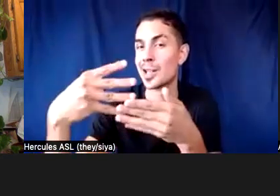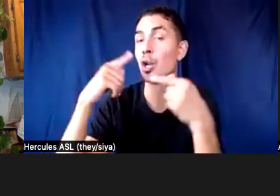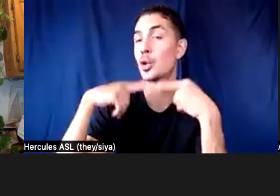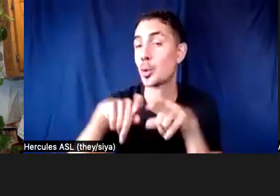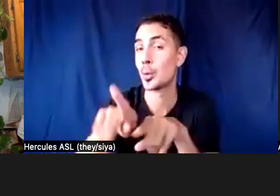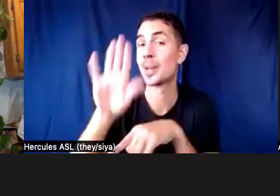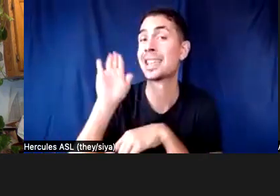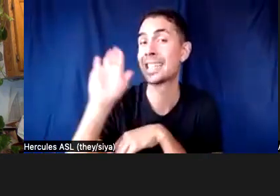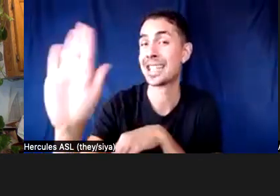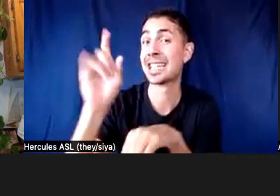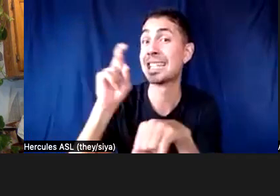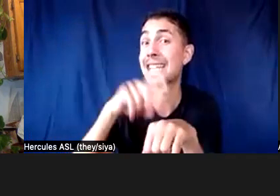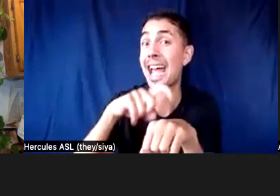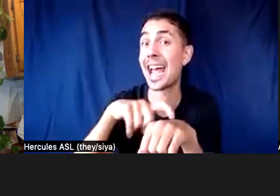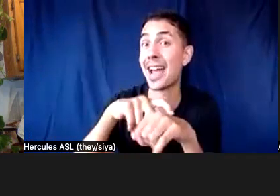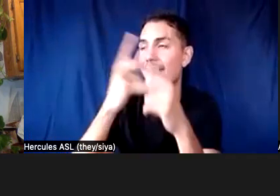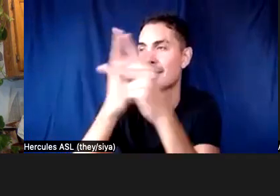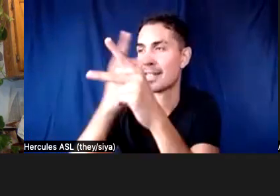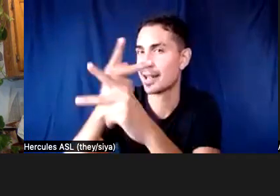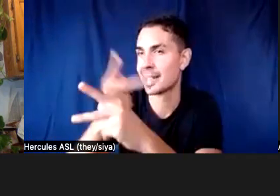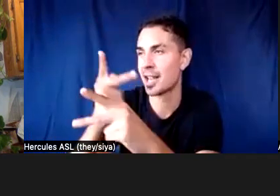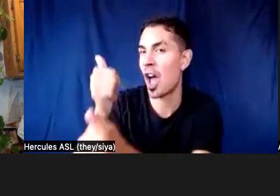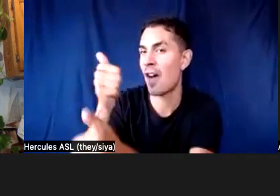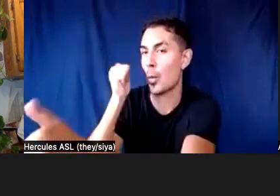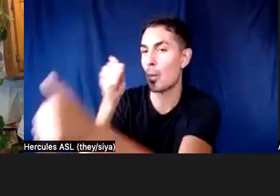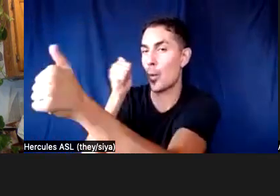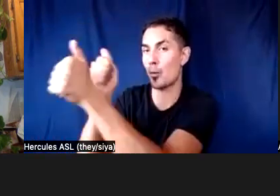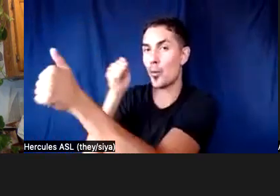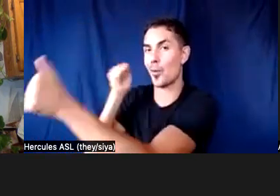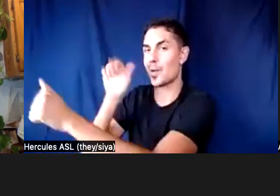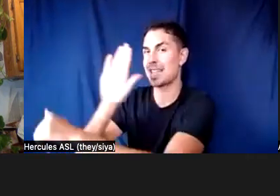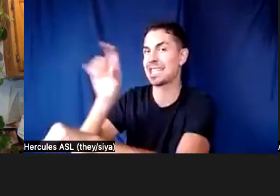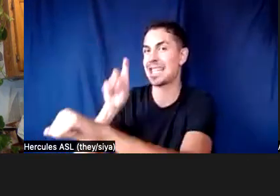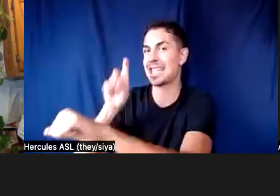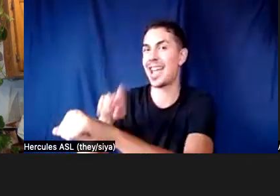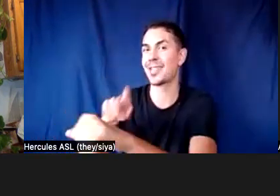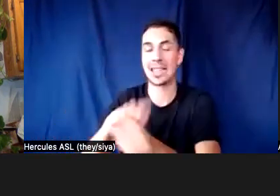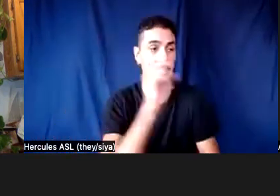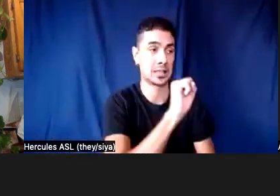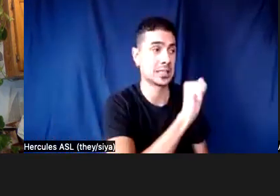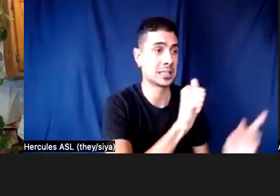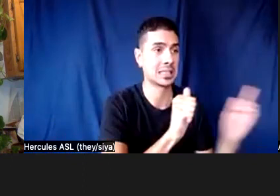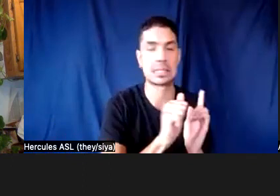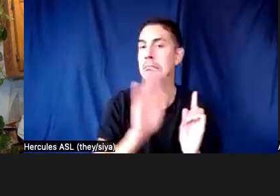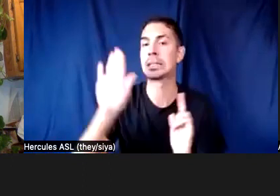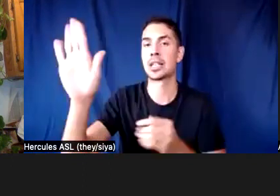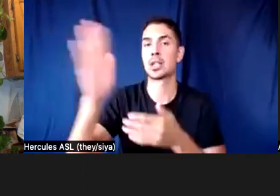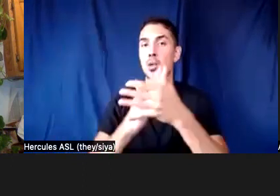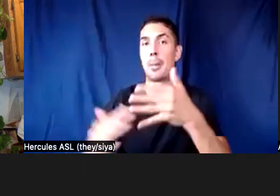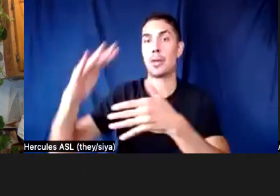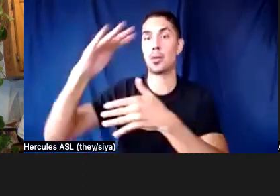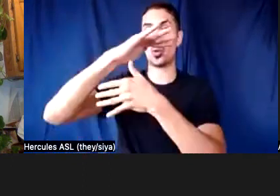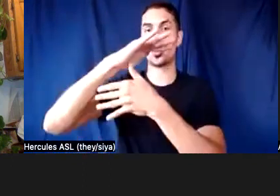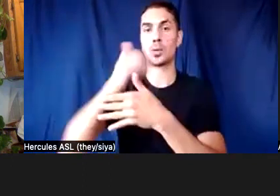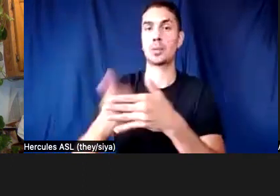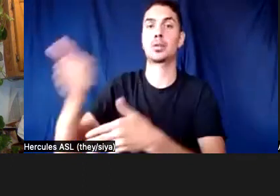during his time, because no matter what we did going to his superiors or even above that and going through, like,